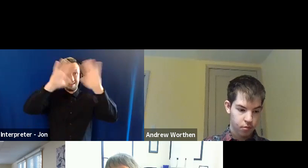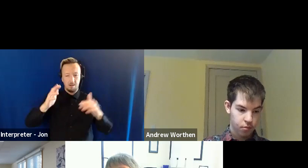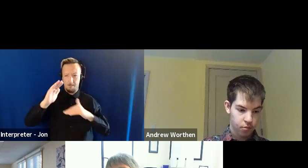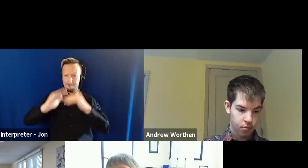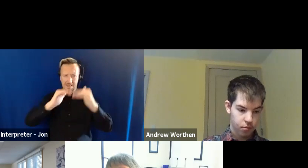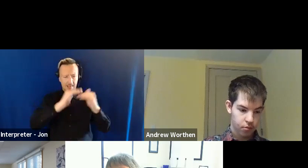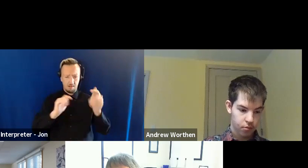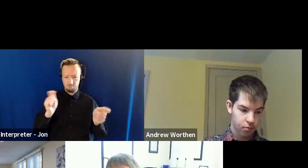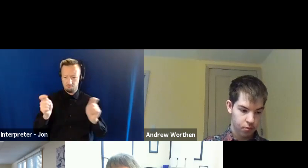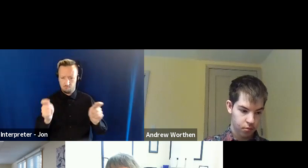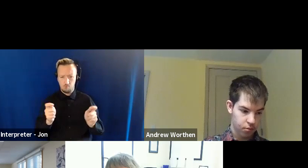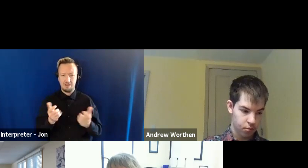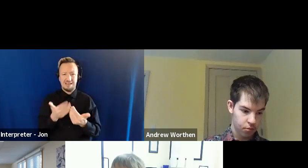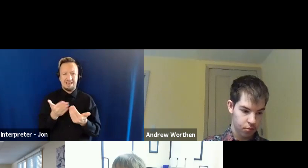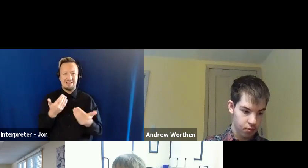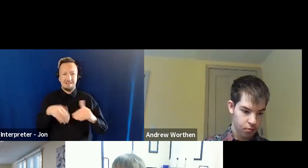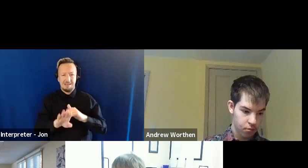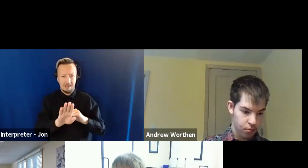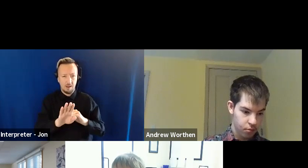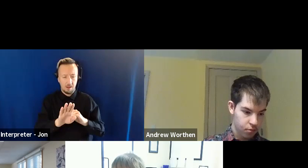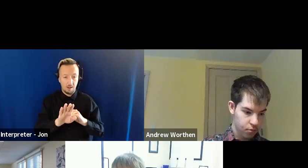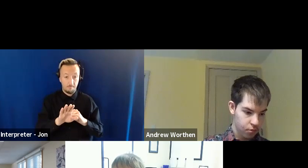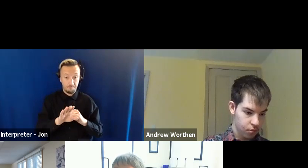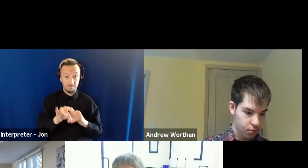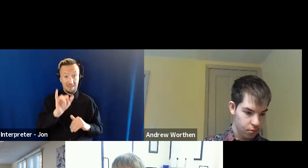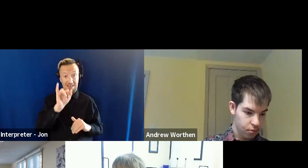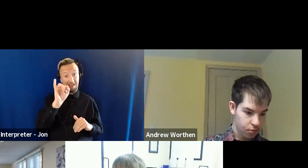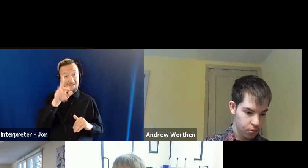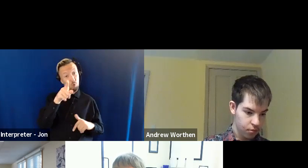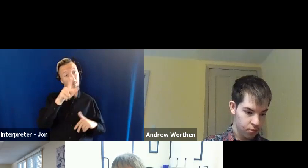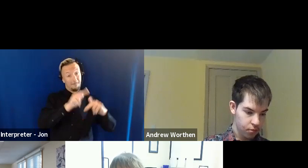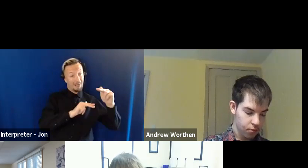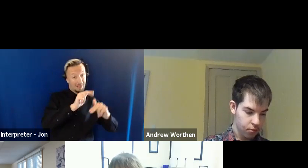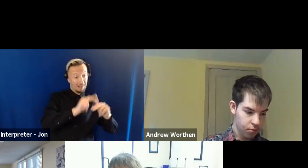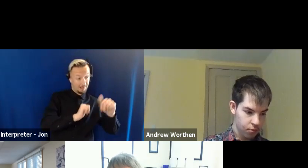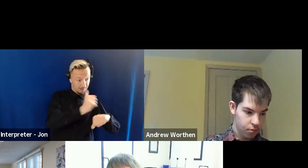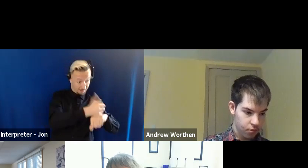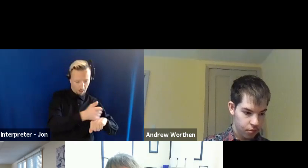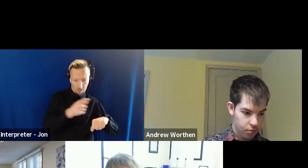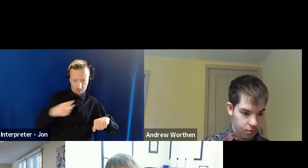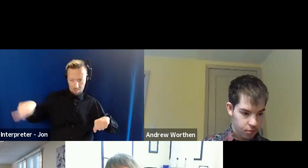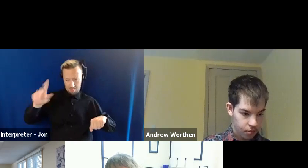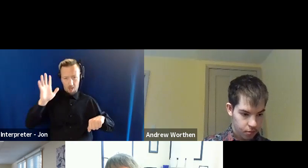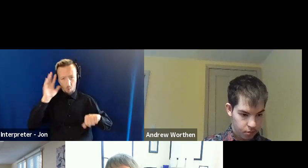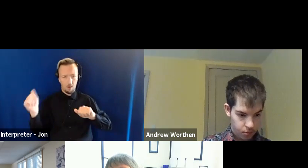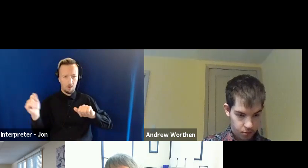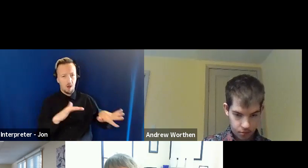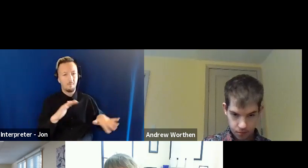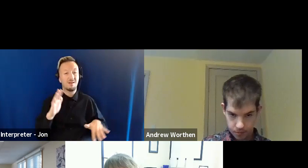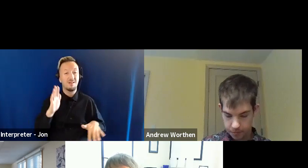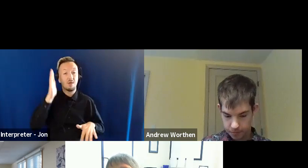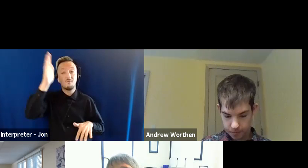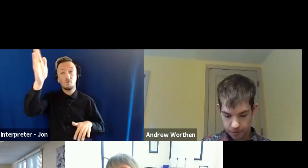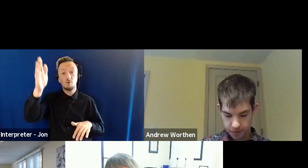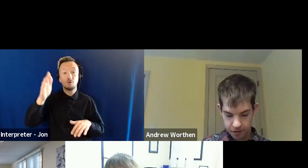Because once we could get out, when you build it, they will come. And I tell you, the next generations are going to talk about how